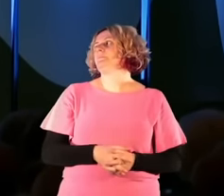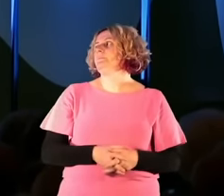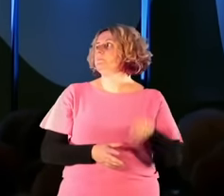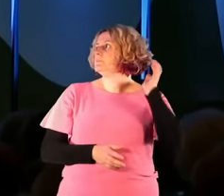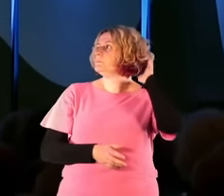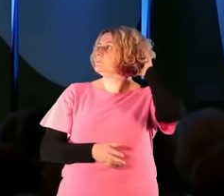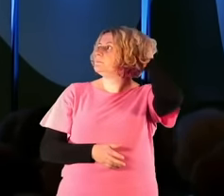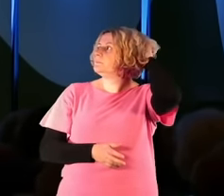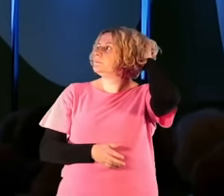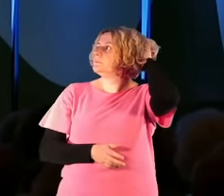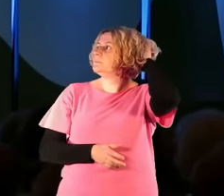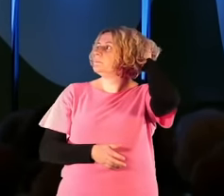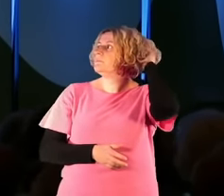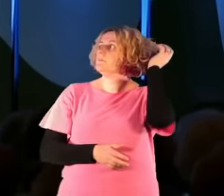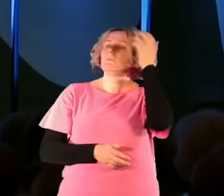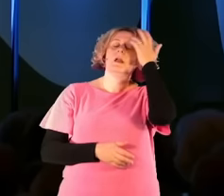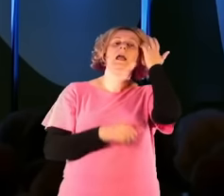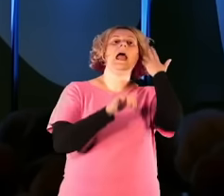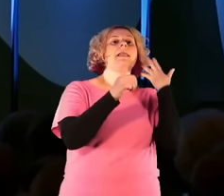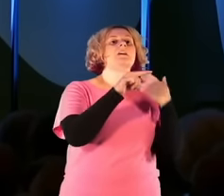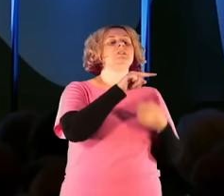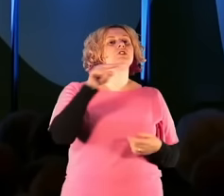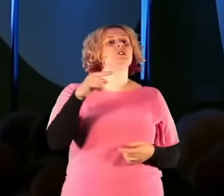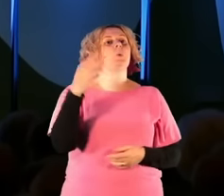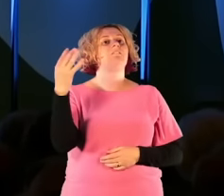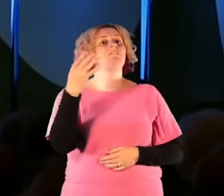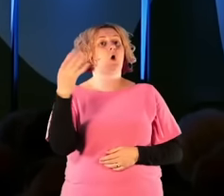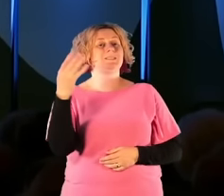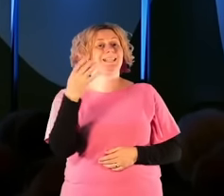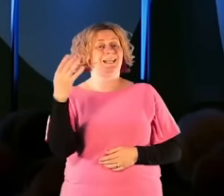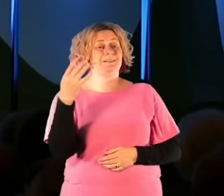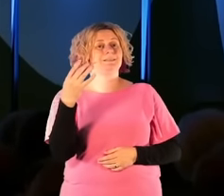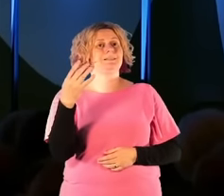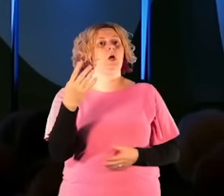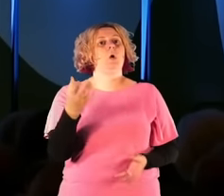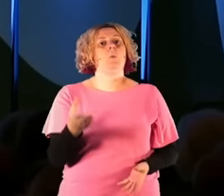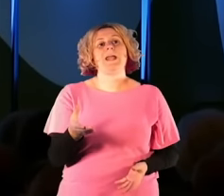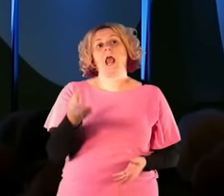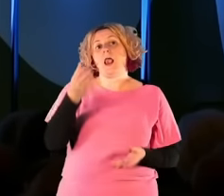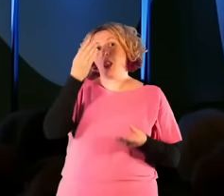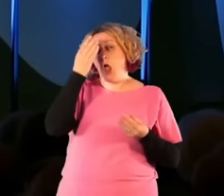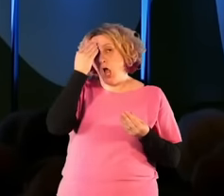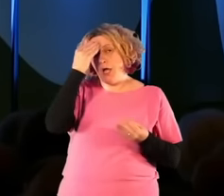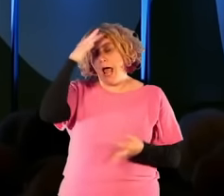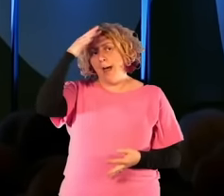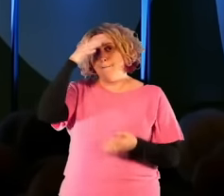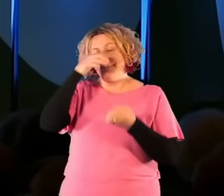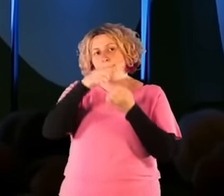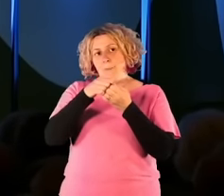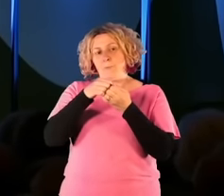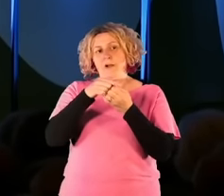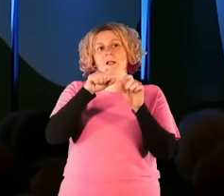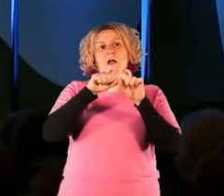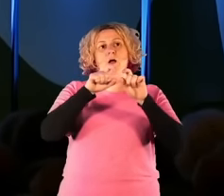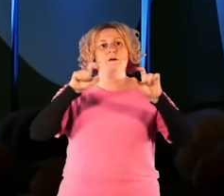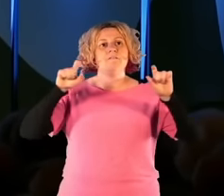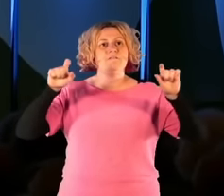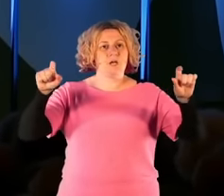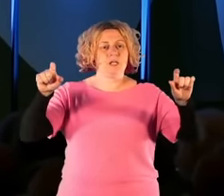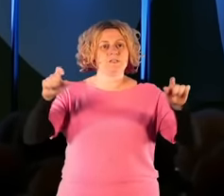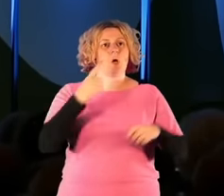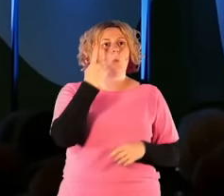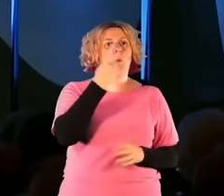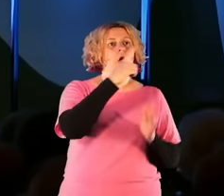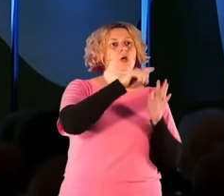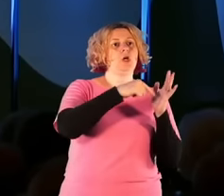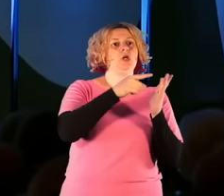ministry is learning a memory verse. And this year we chose 1 John 3 verse 1, a favorite I know of many of us. We changed the